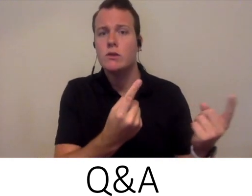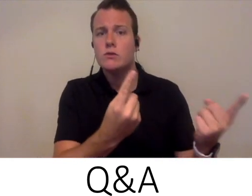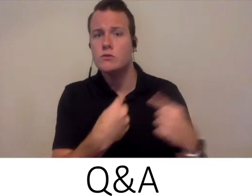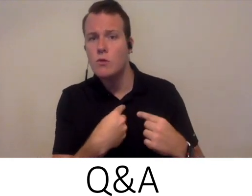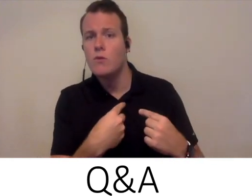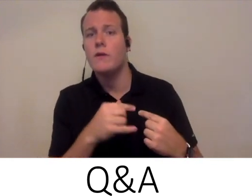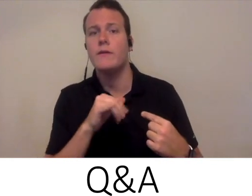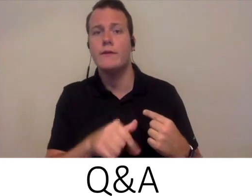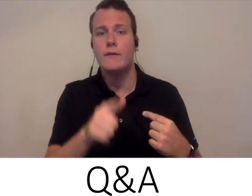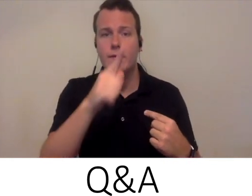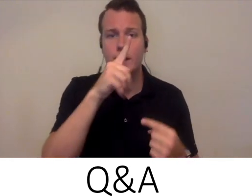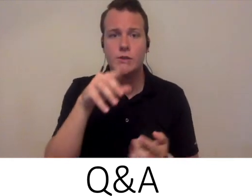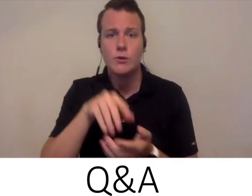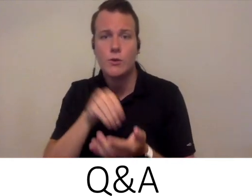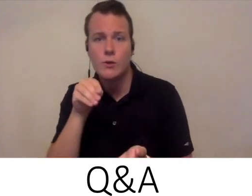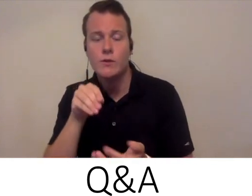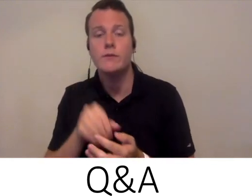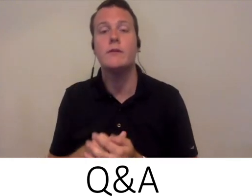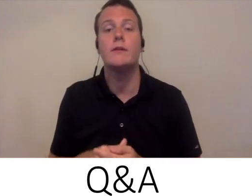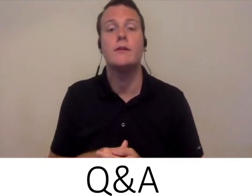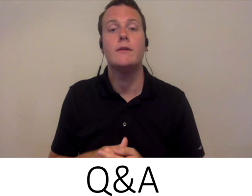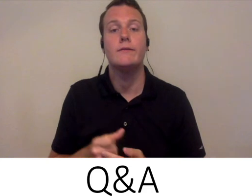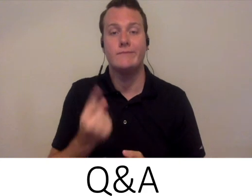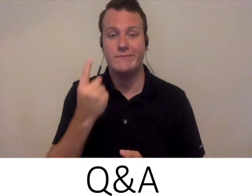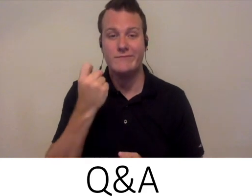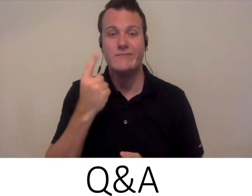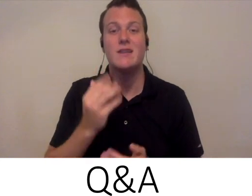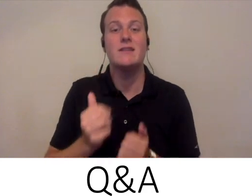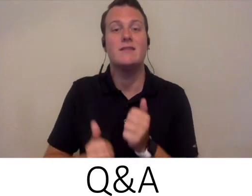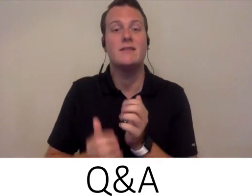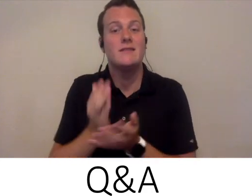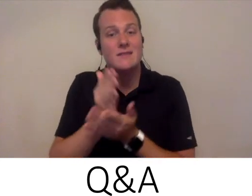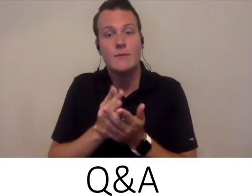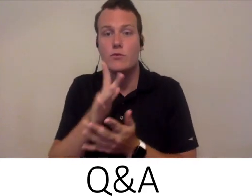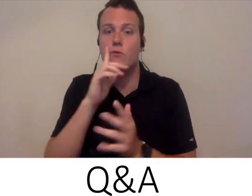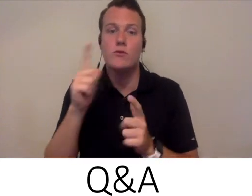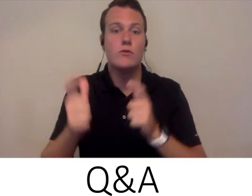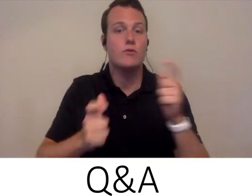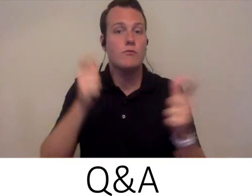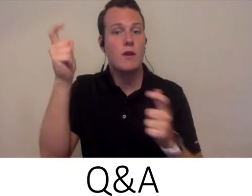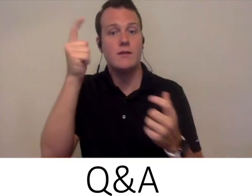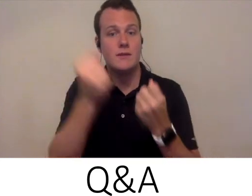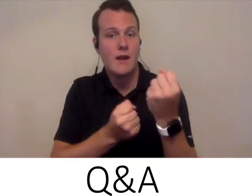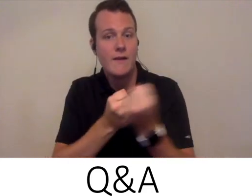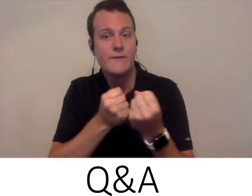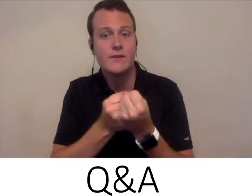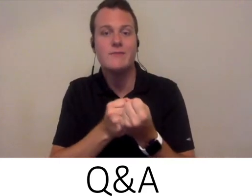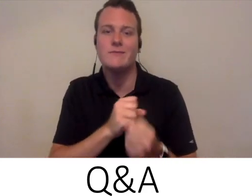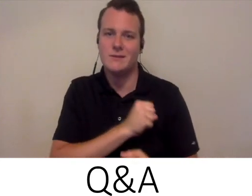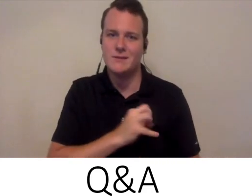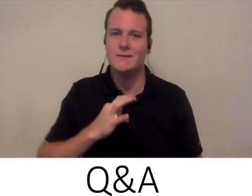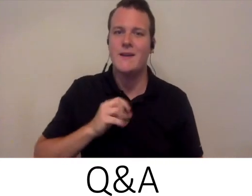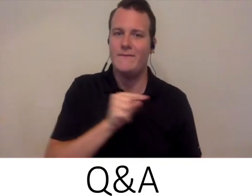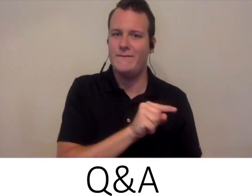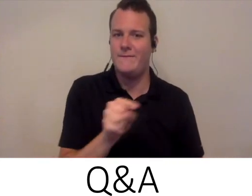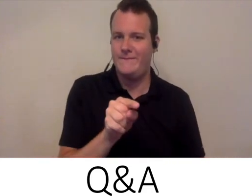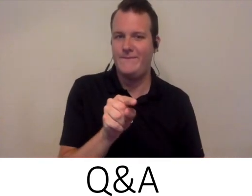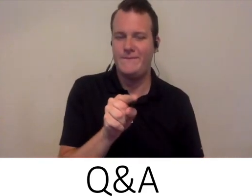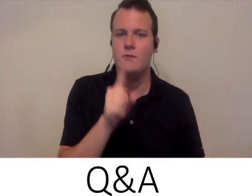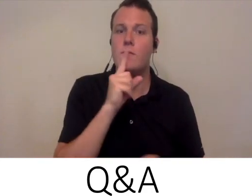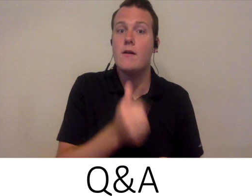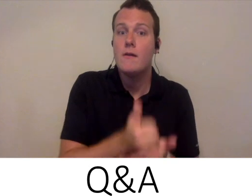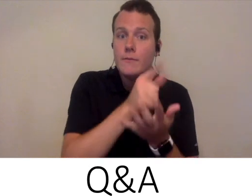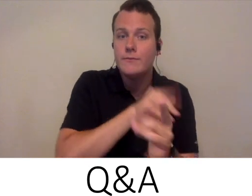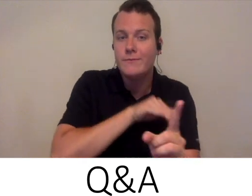out some of your greatest advocates are the staff members, and they will help remind that physician,